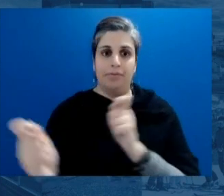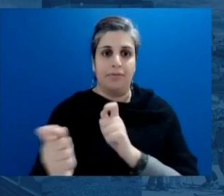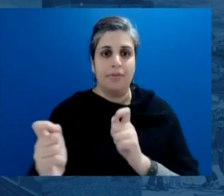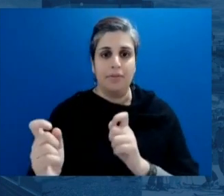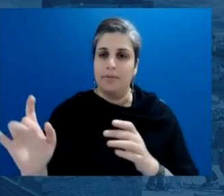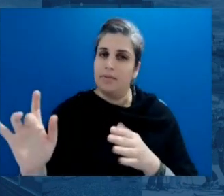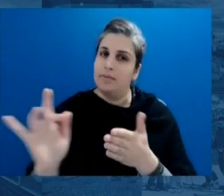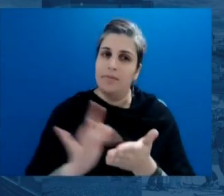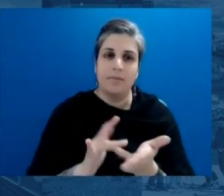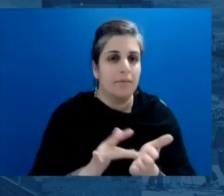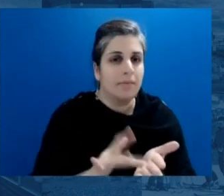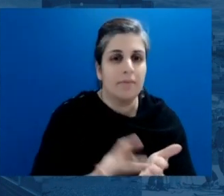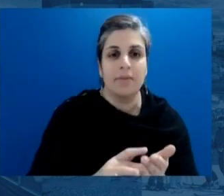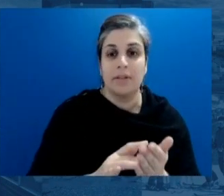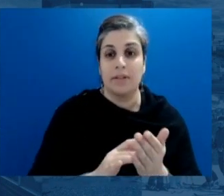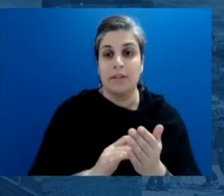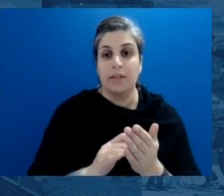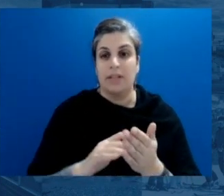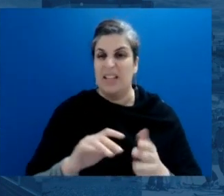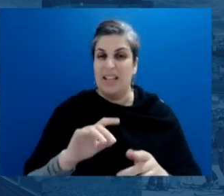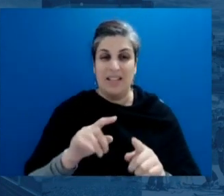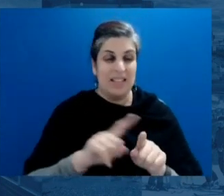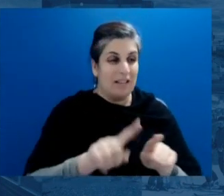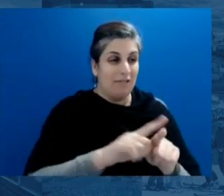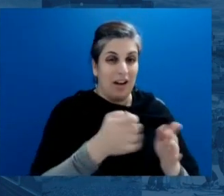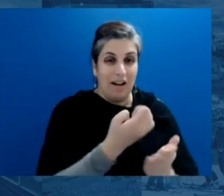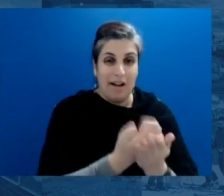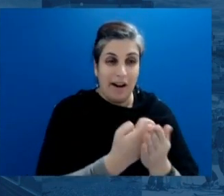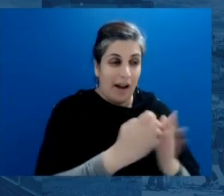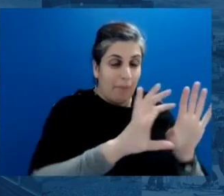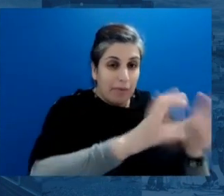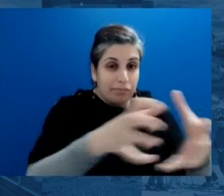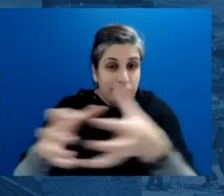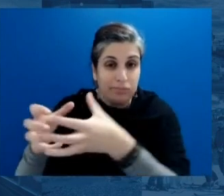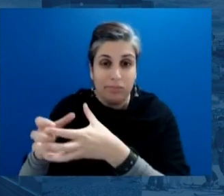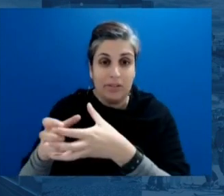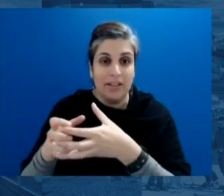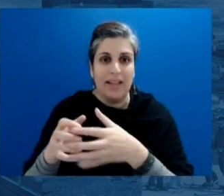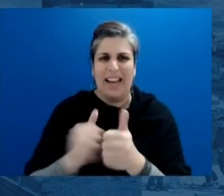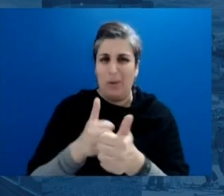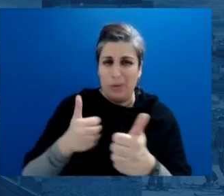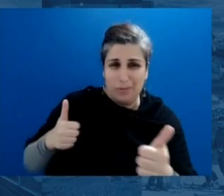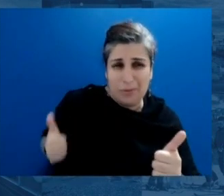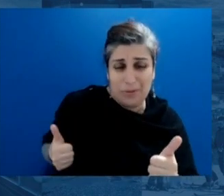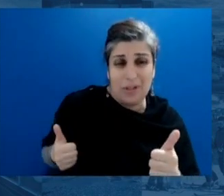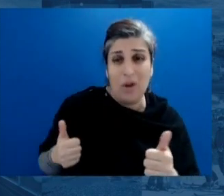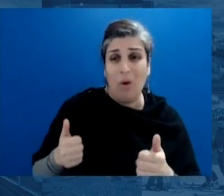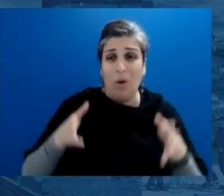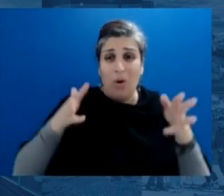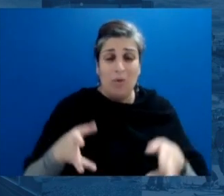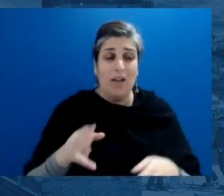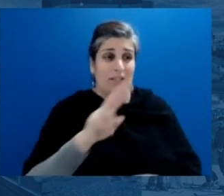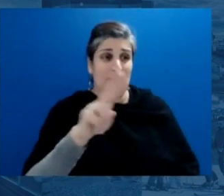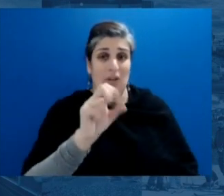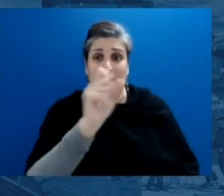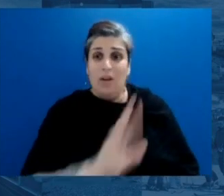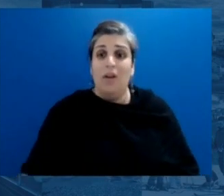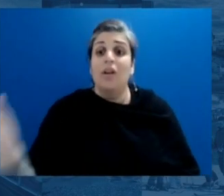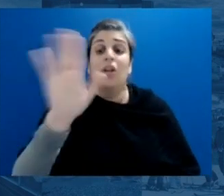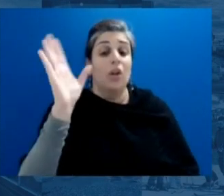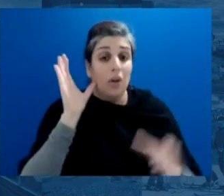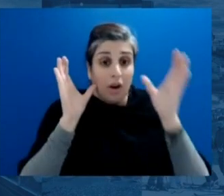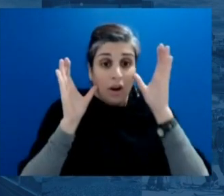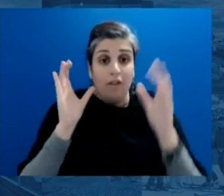economic spheres throughout the state, is out of date and out of step with the rest of the country. As you heard from the Attorney General and the